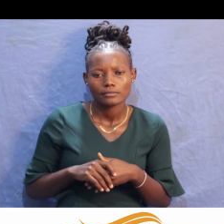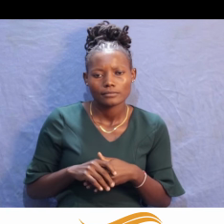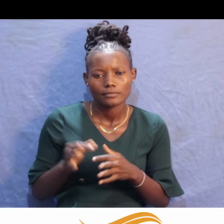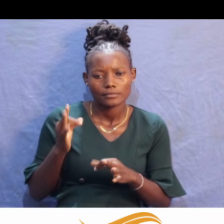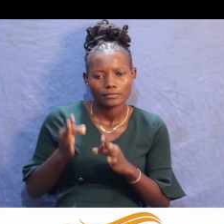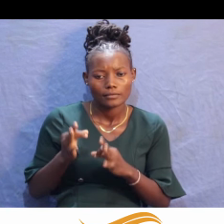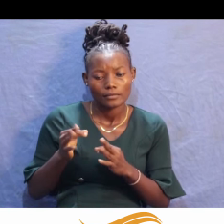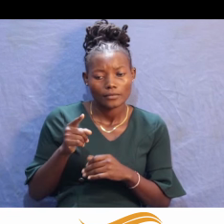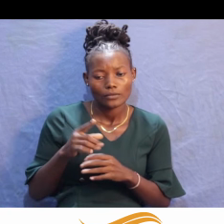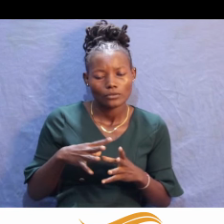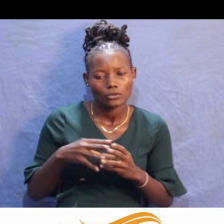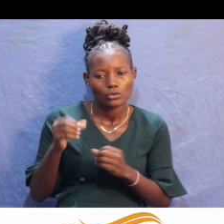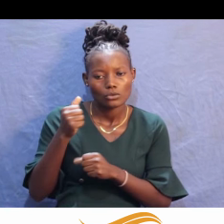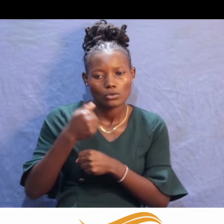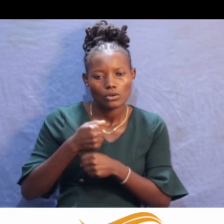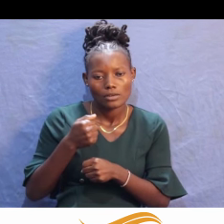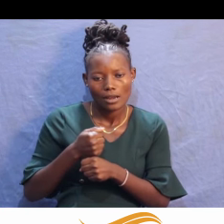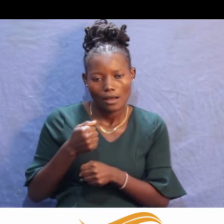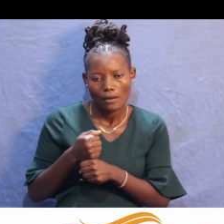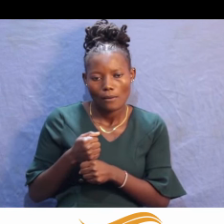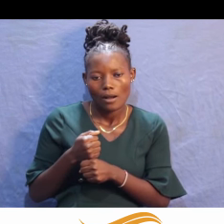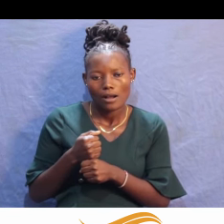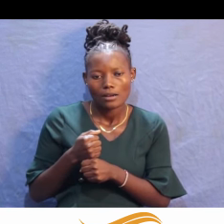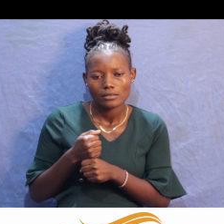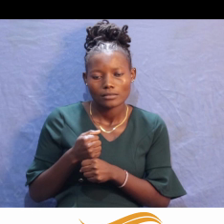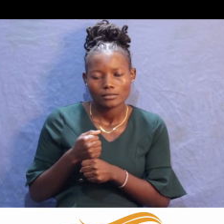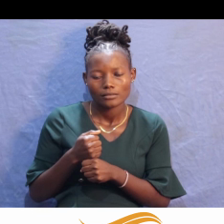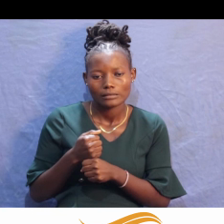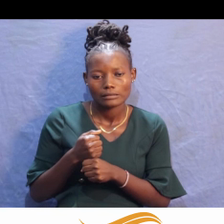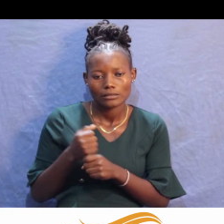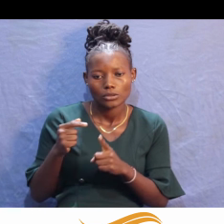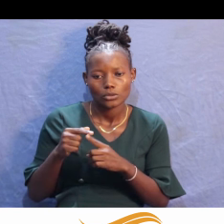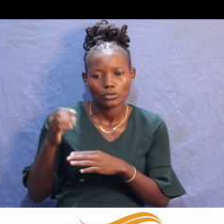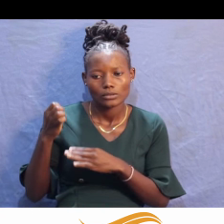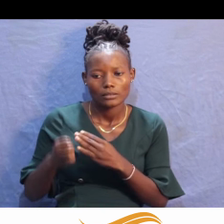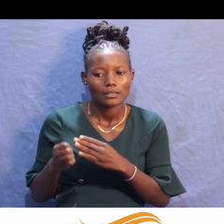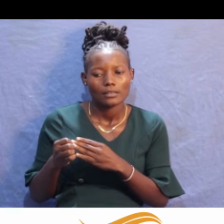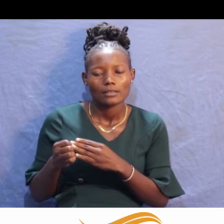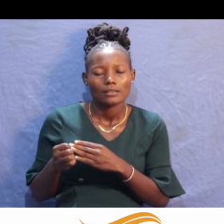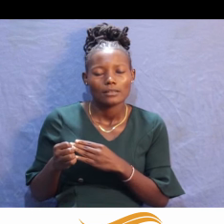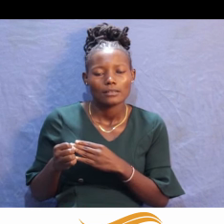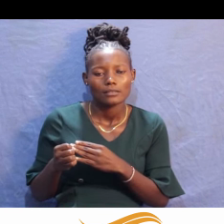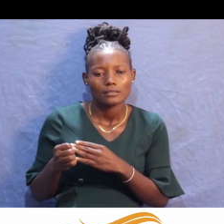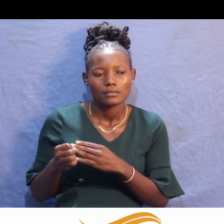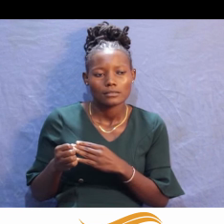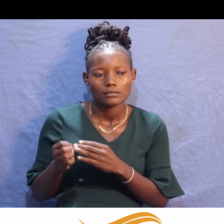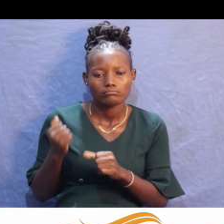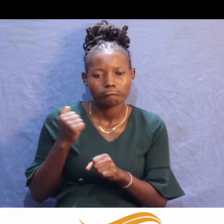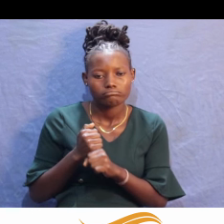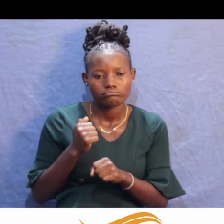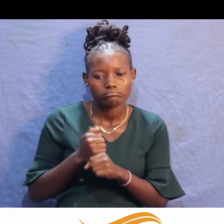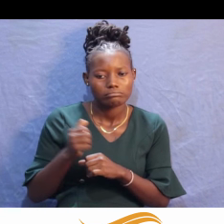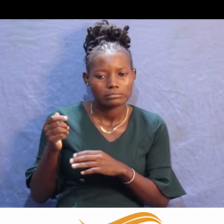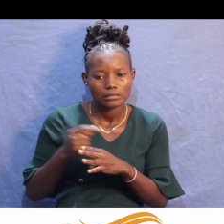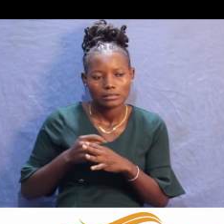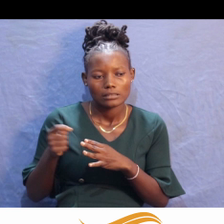If you're going to work them to their maximum load, if you're going to work them where they really work out, you want to